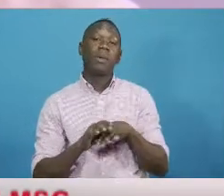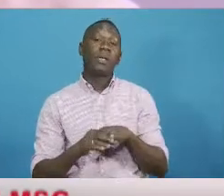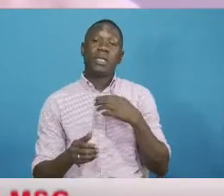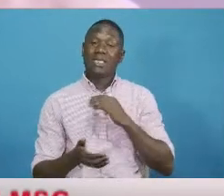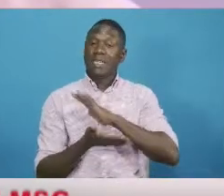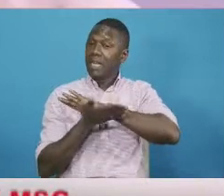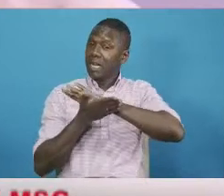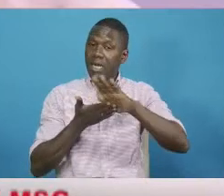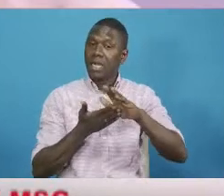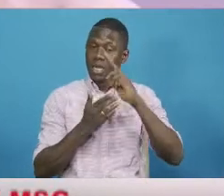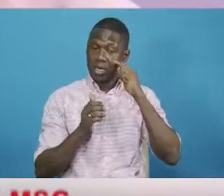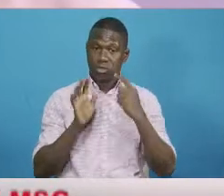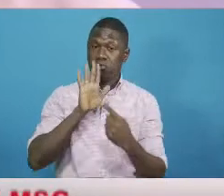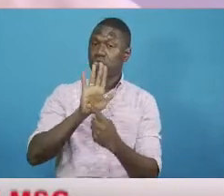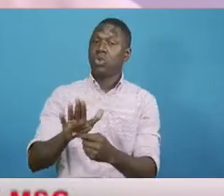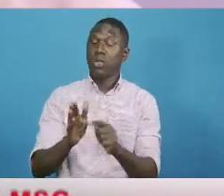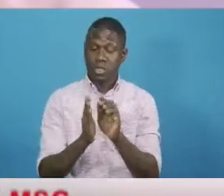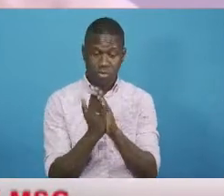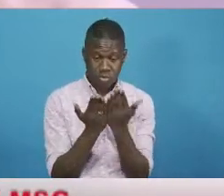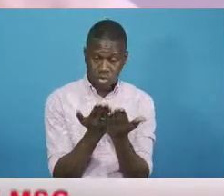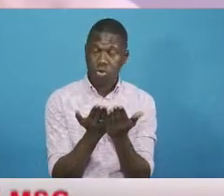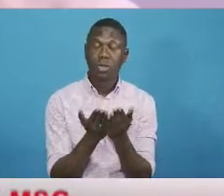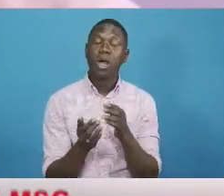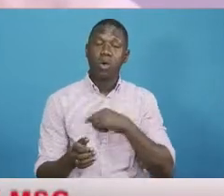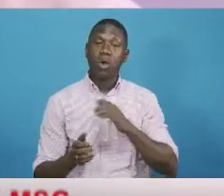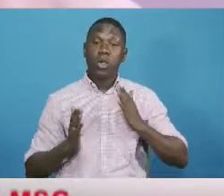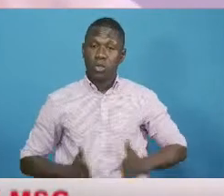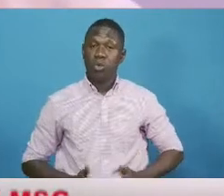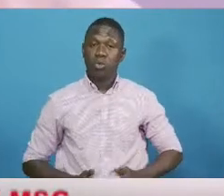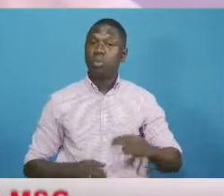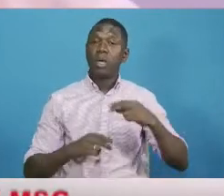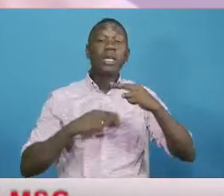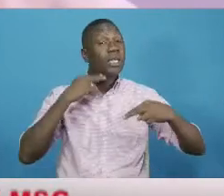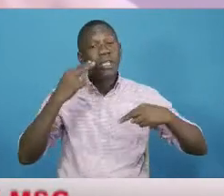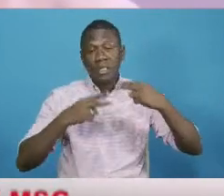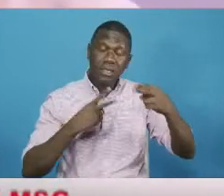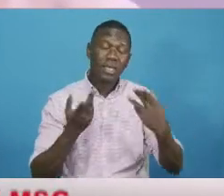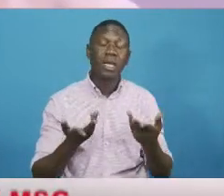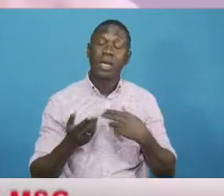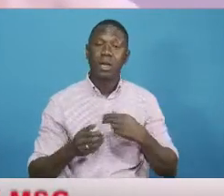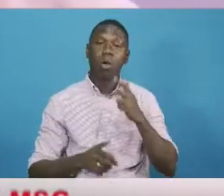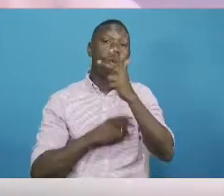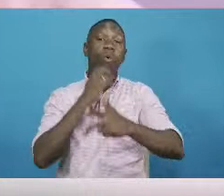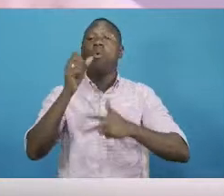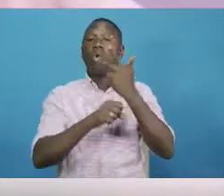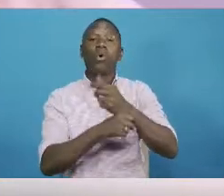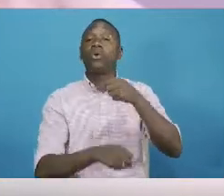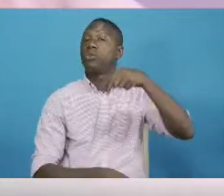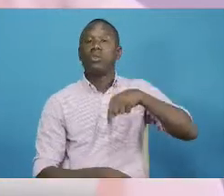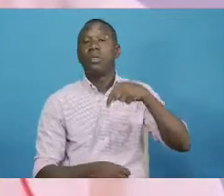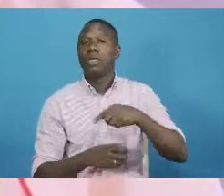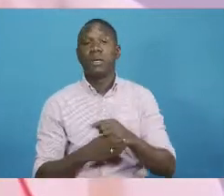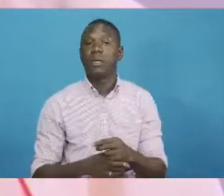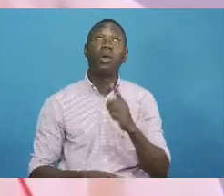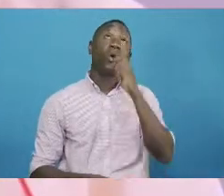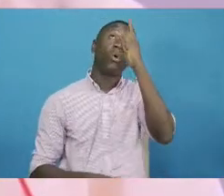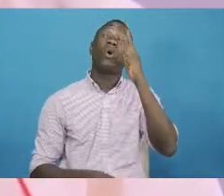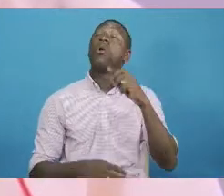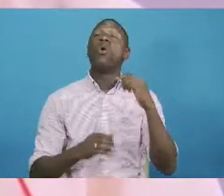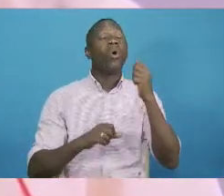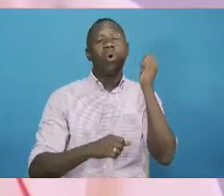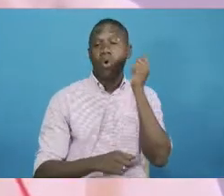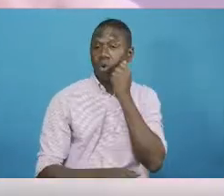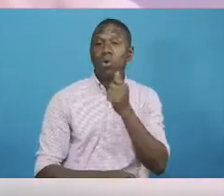the scriptures, our human history, and our world today. God always favors